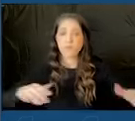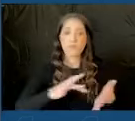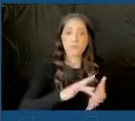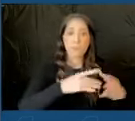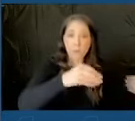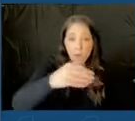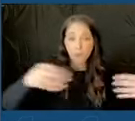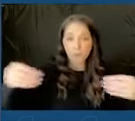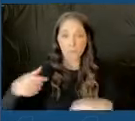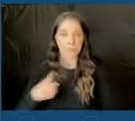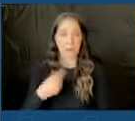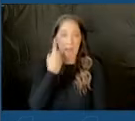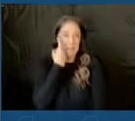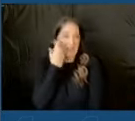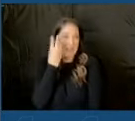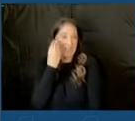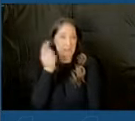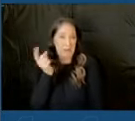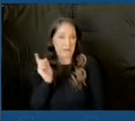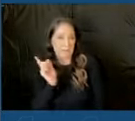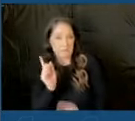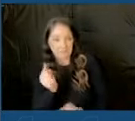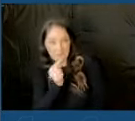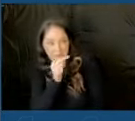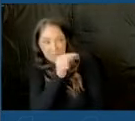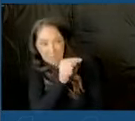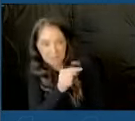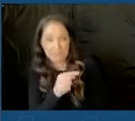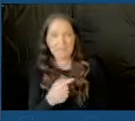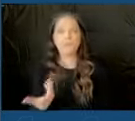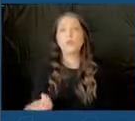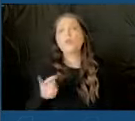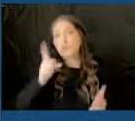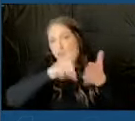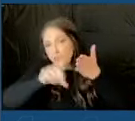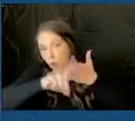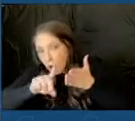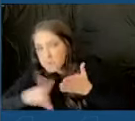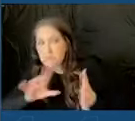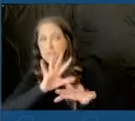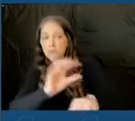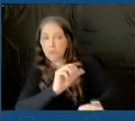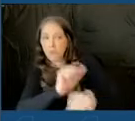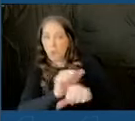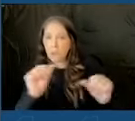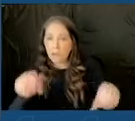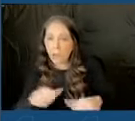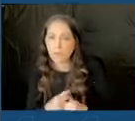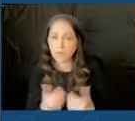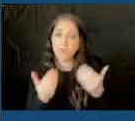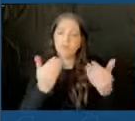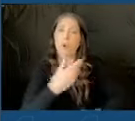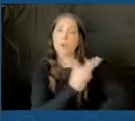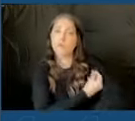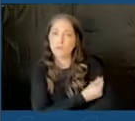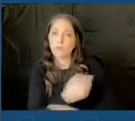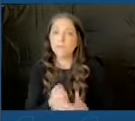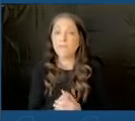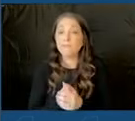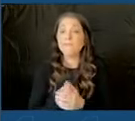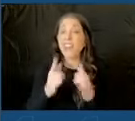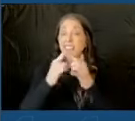myself, just up the street from here. So just check and see, make an appointment, go get your shot. And while you're at it, remember